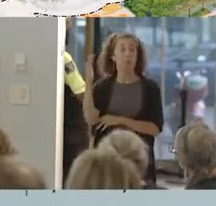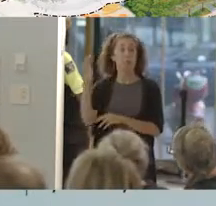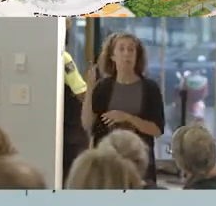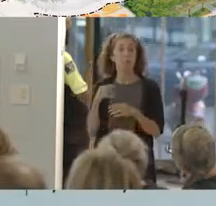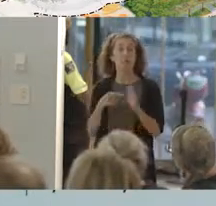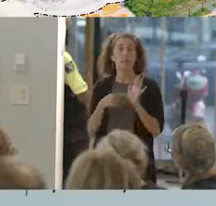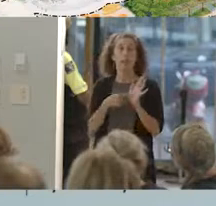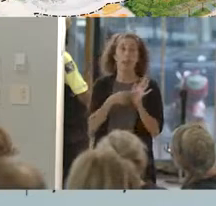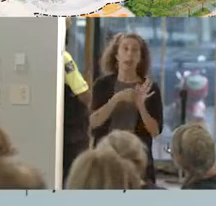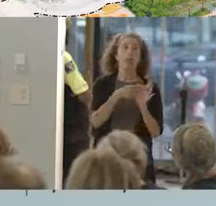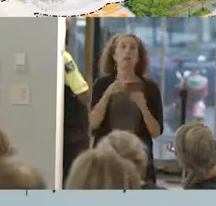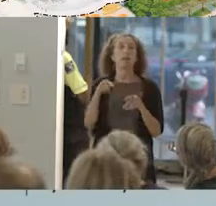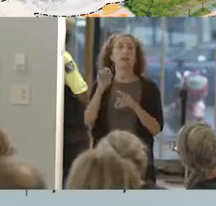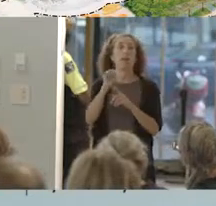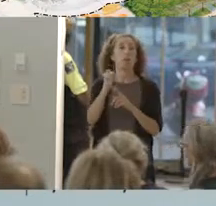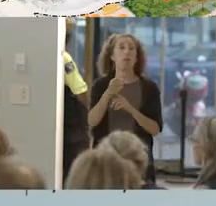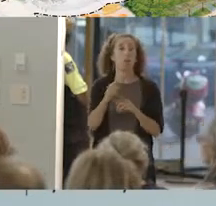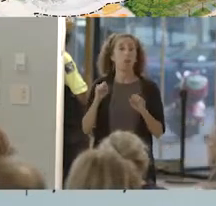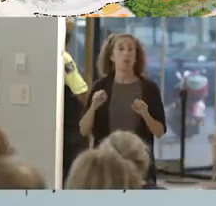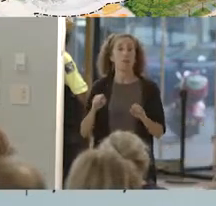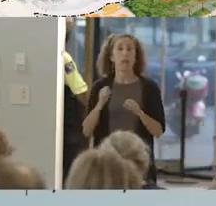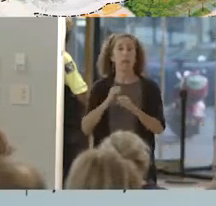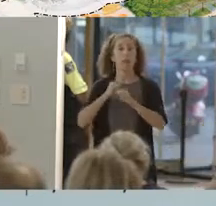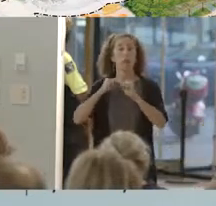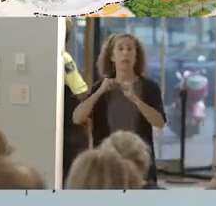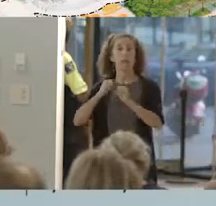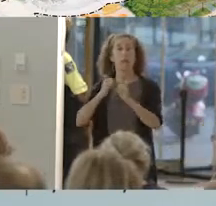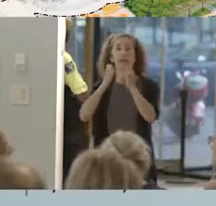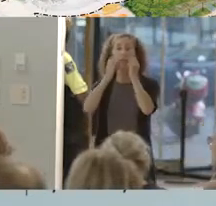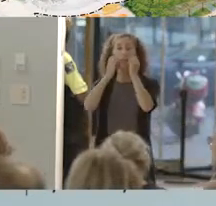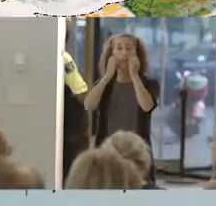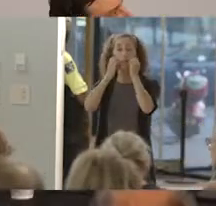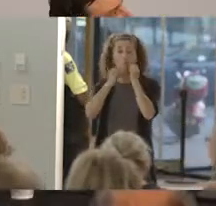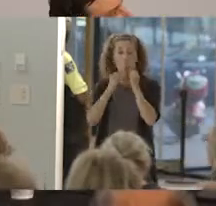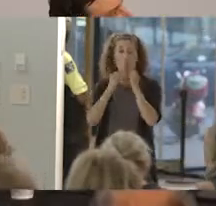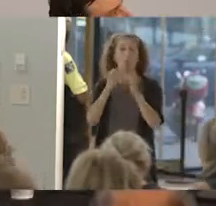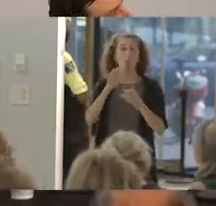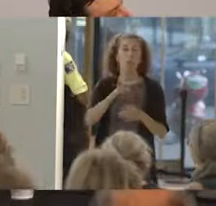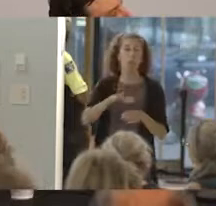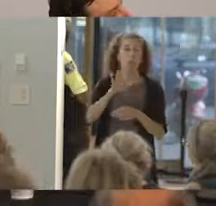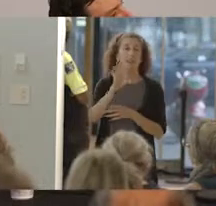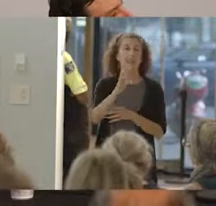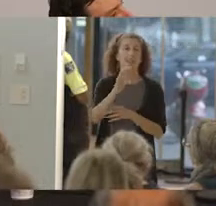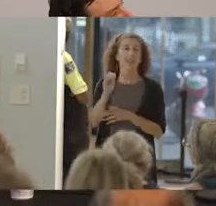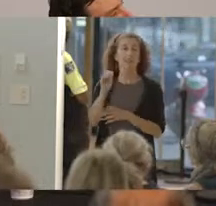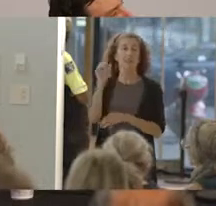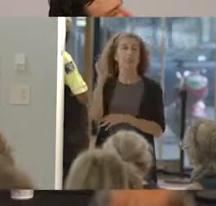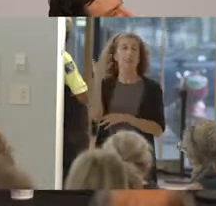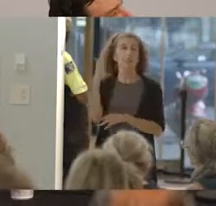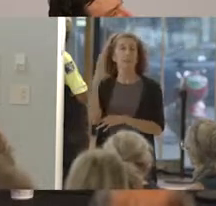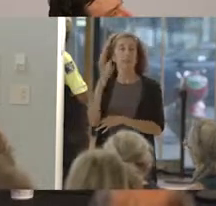scenario, we're able to preserve those mature trees, about 60 of them, that line the